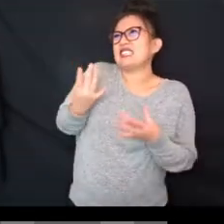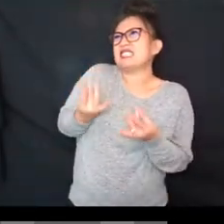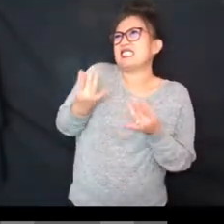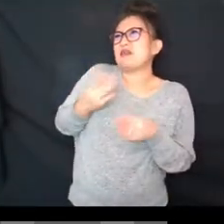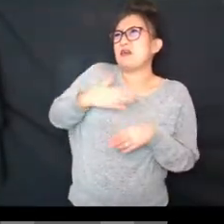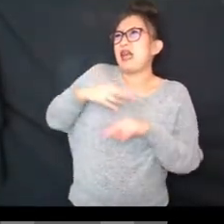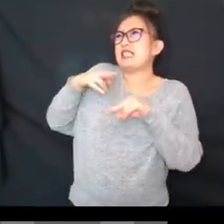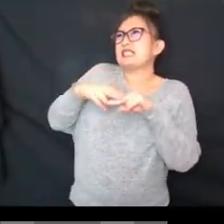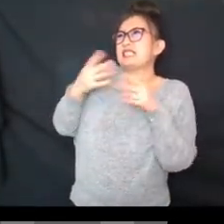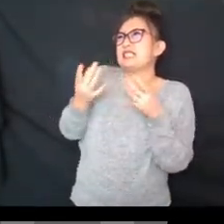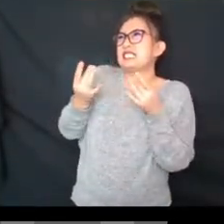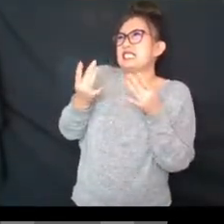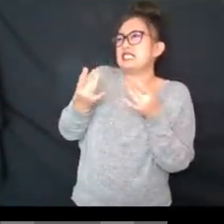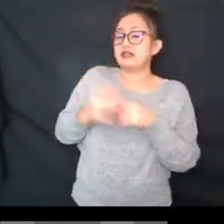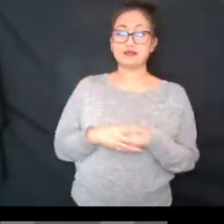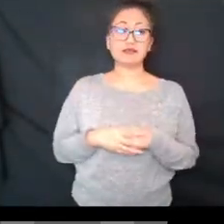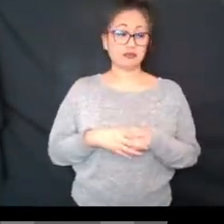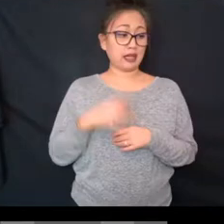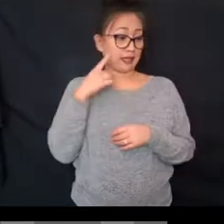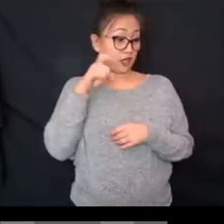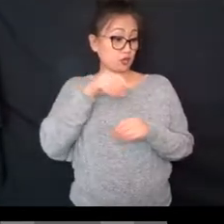is sticky? All right. You think you should move over?